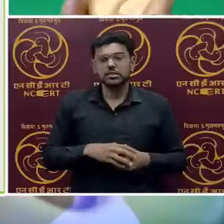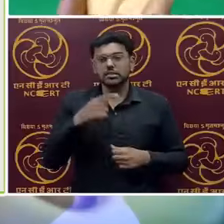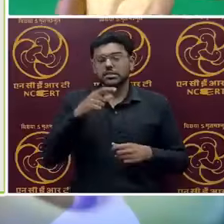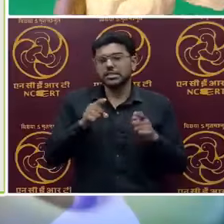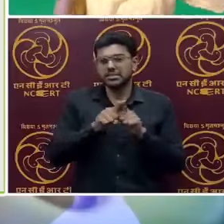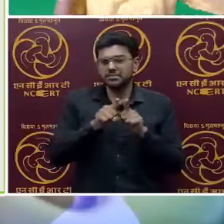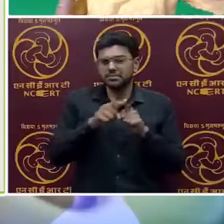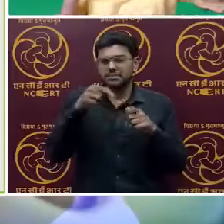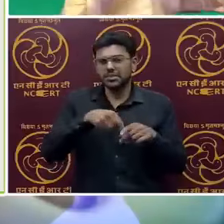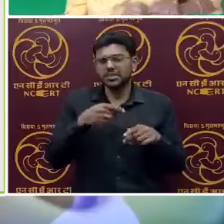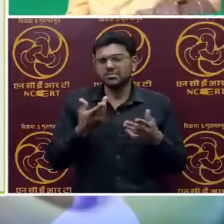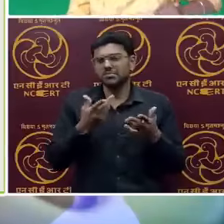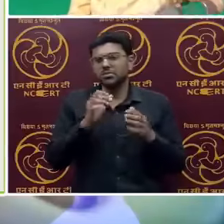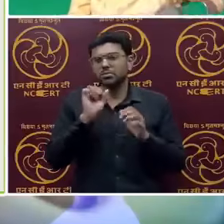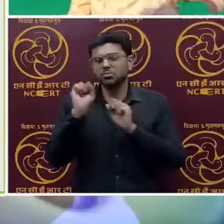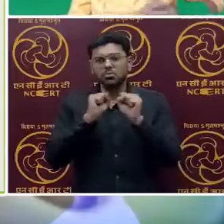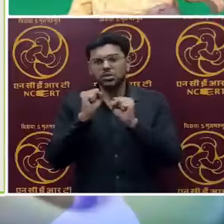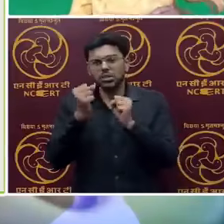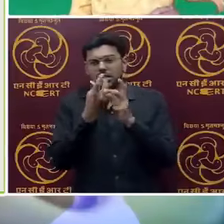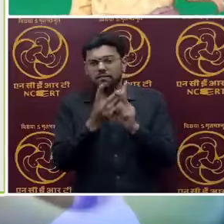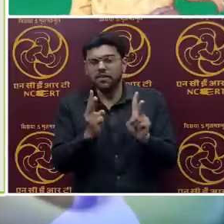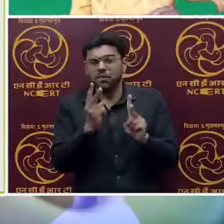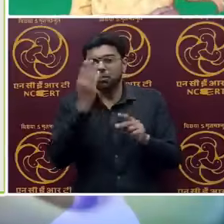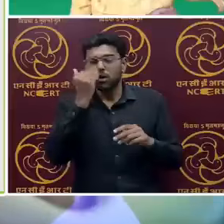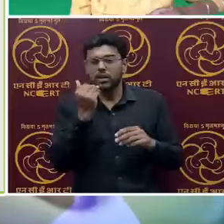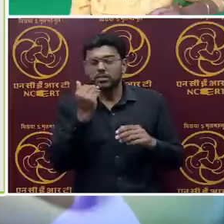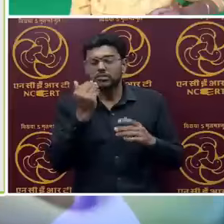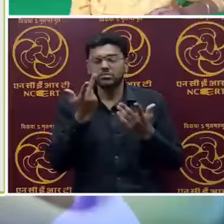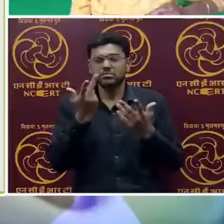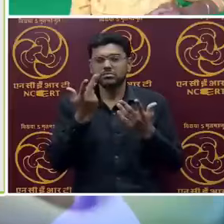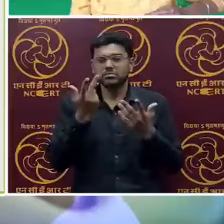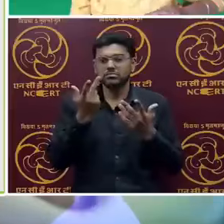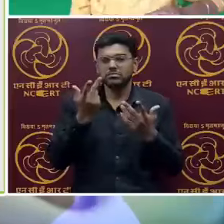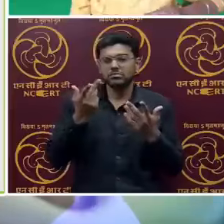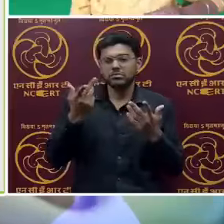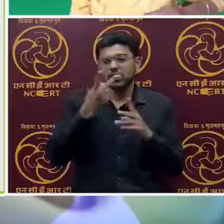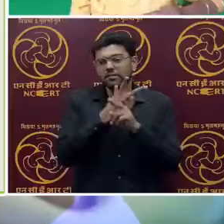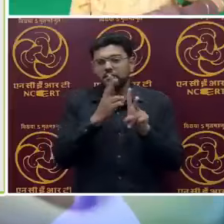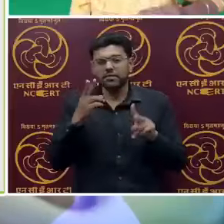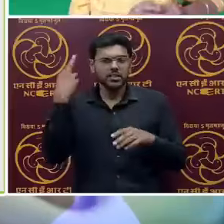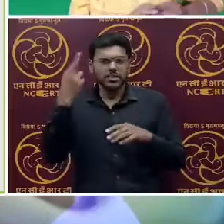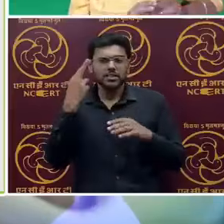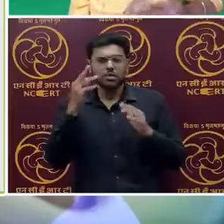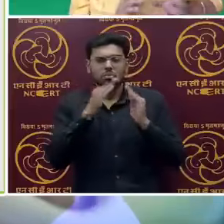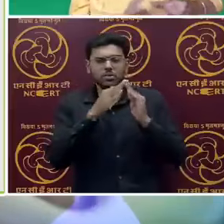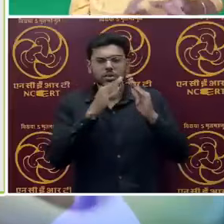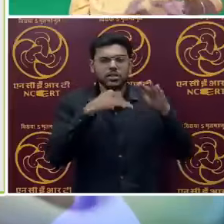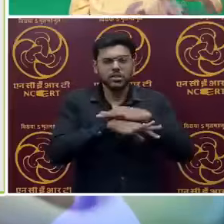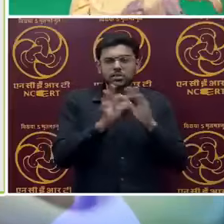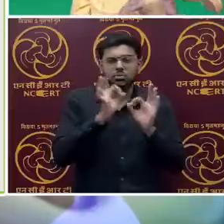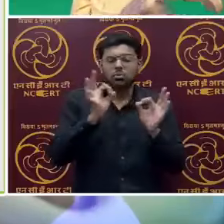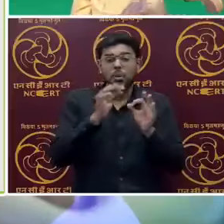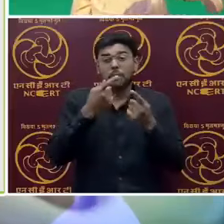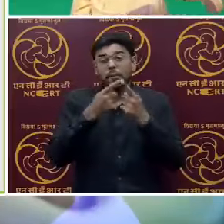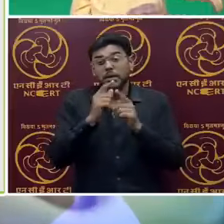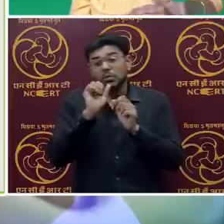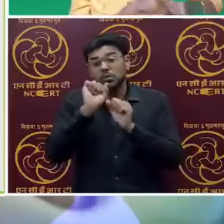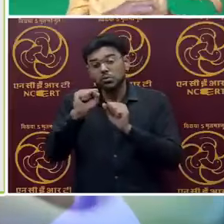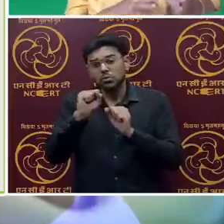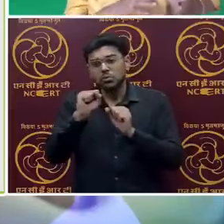just they are different because of some reason at home. It is basically they